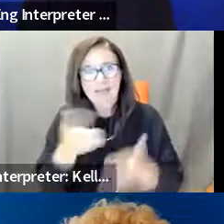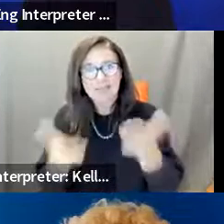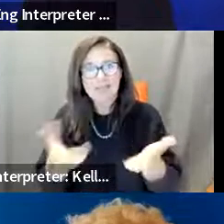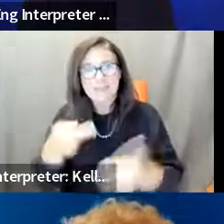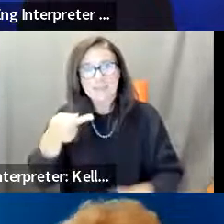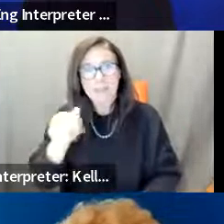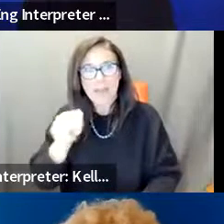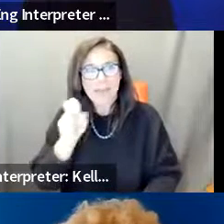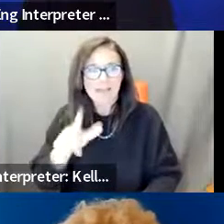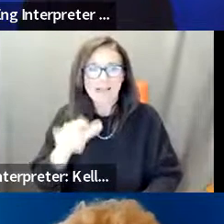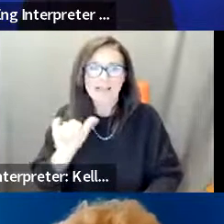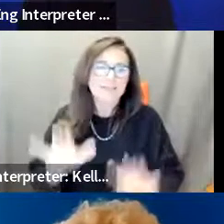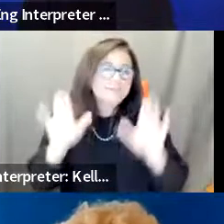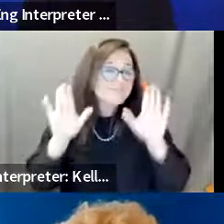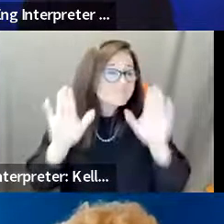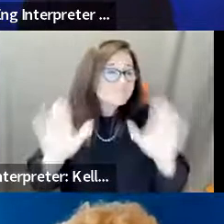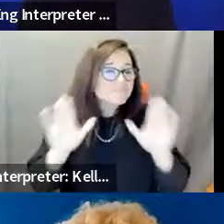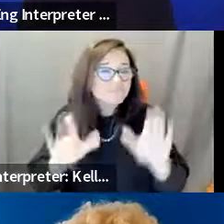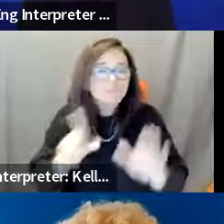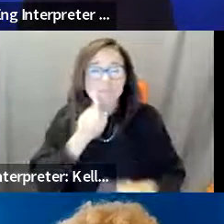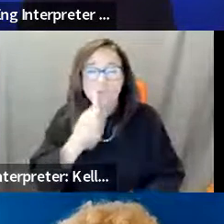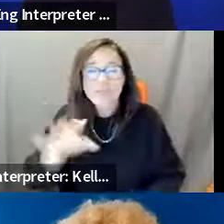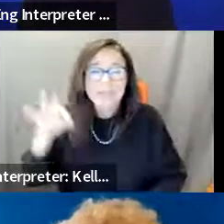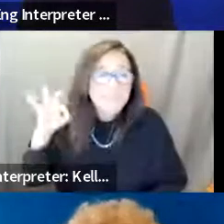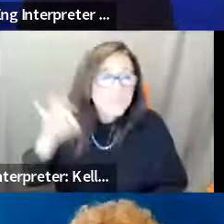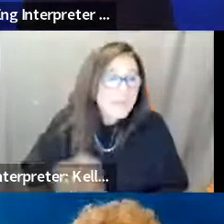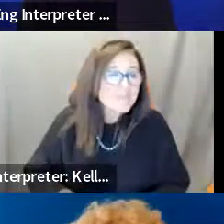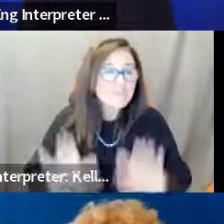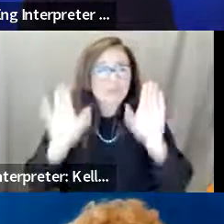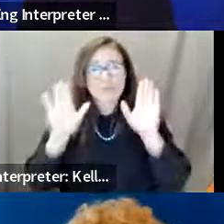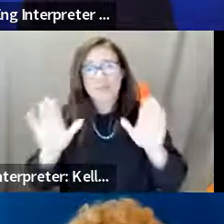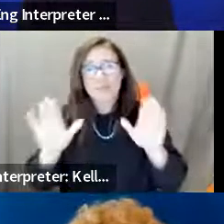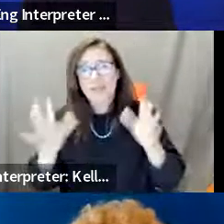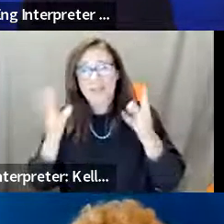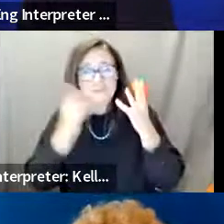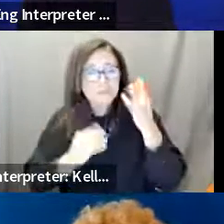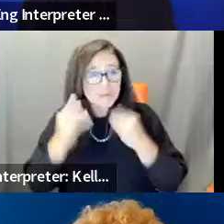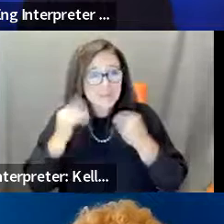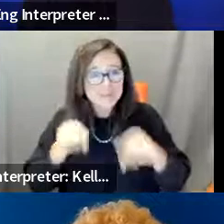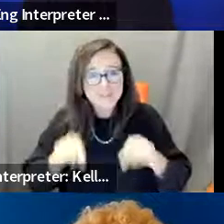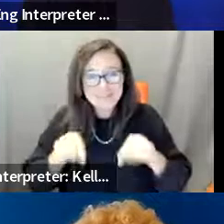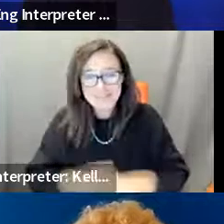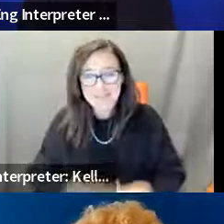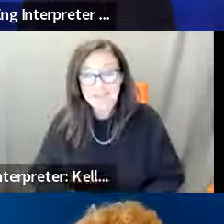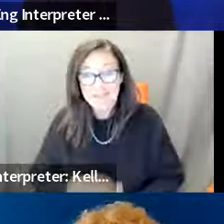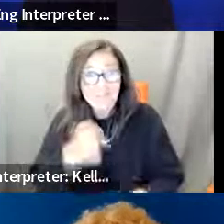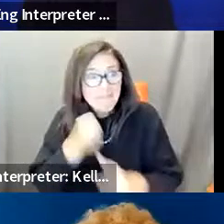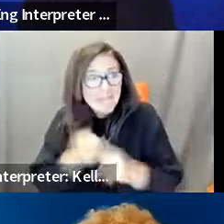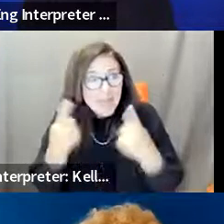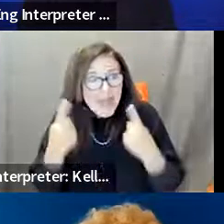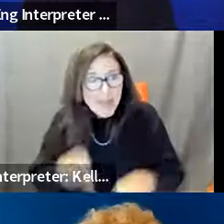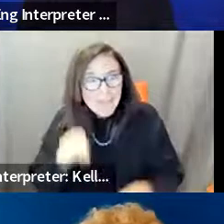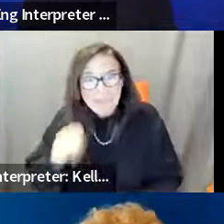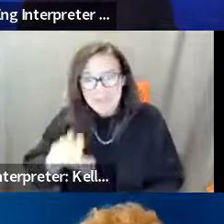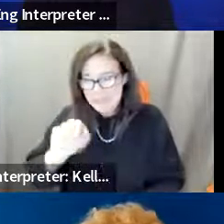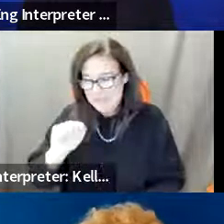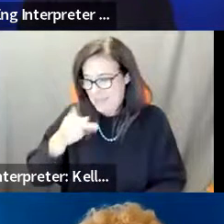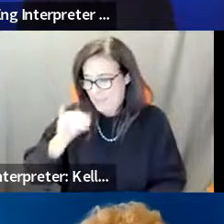such a fruitful and full conversation. And it just so happens that it happened on April 6th, which